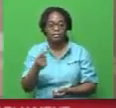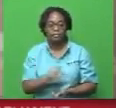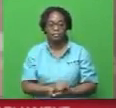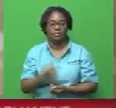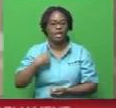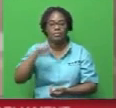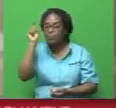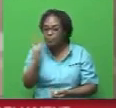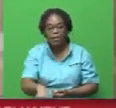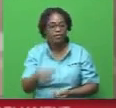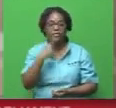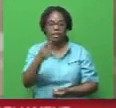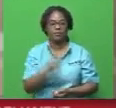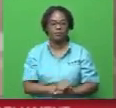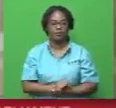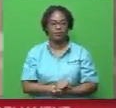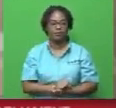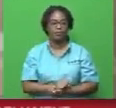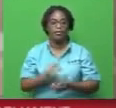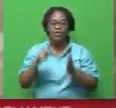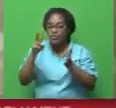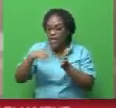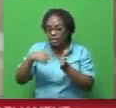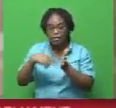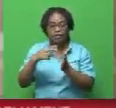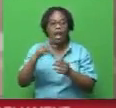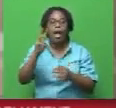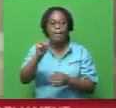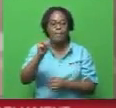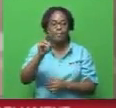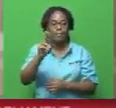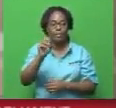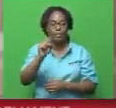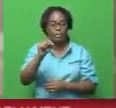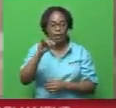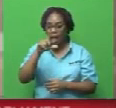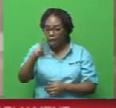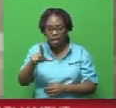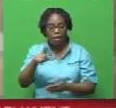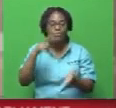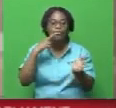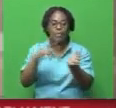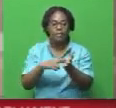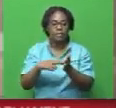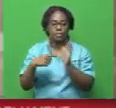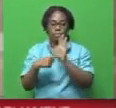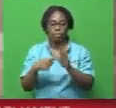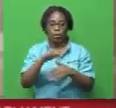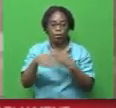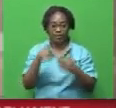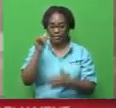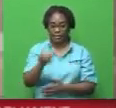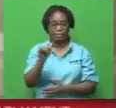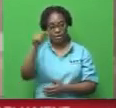I must quote from the Mustil report, because I am demonstrating to the population how this government spends their money to